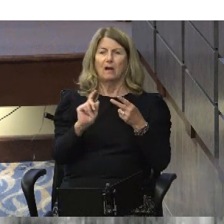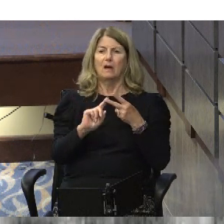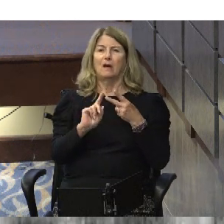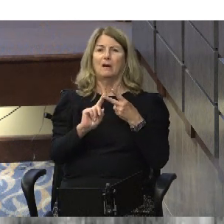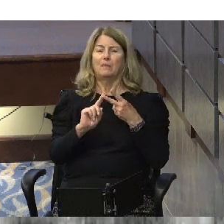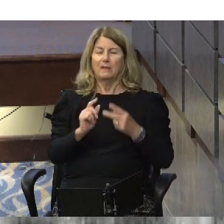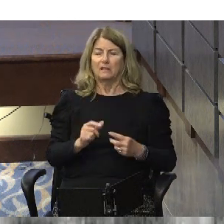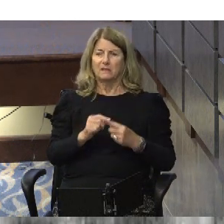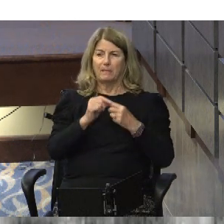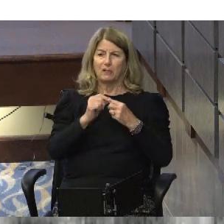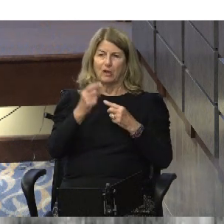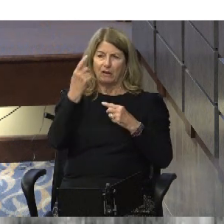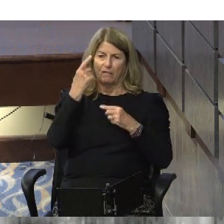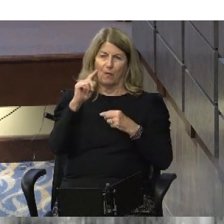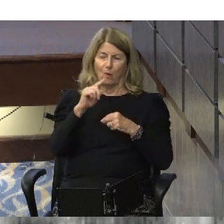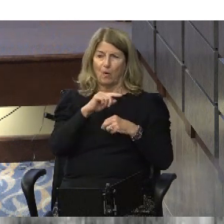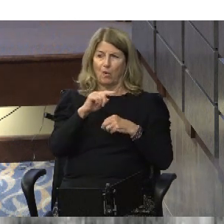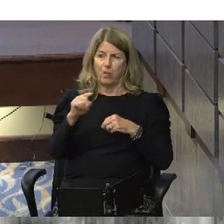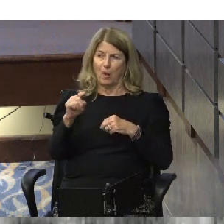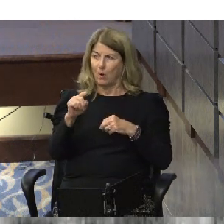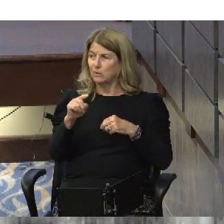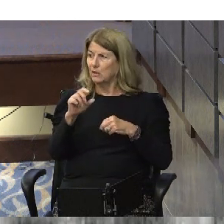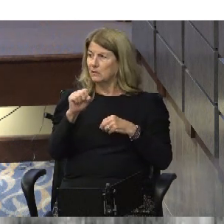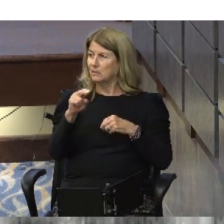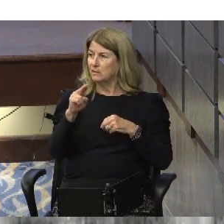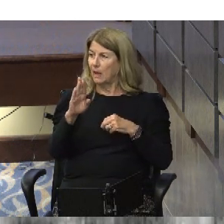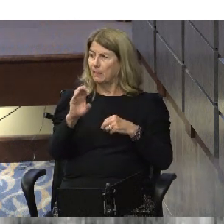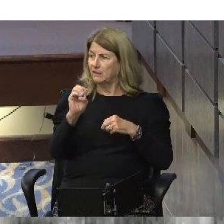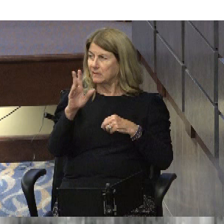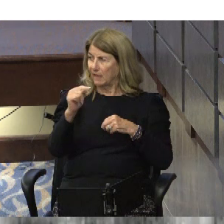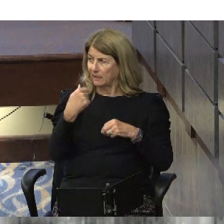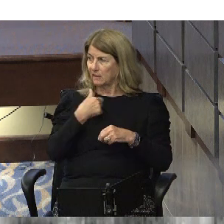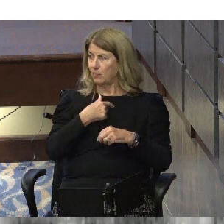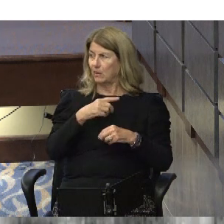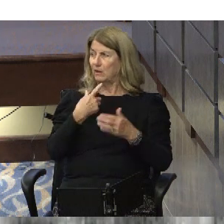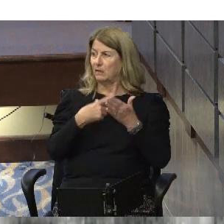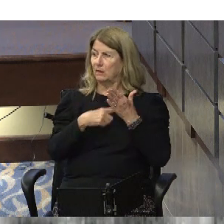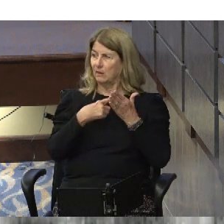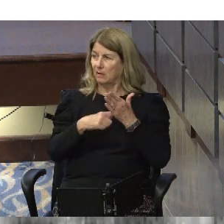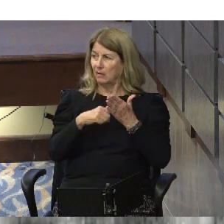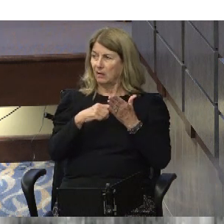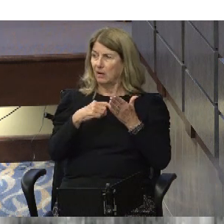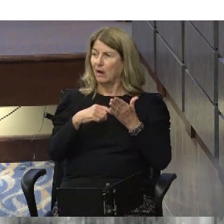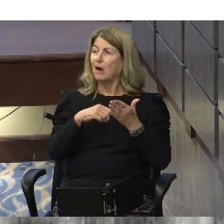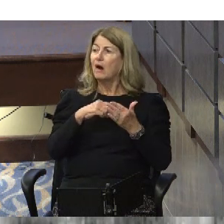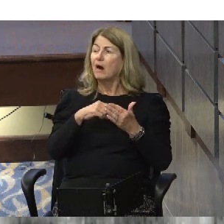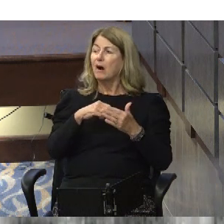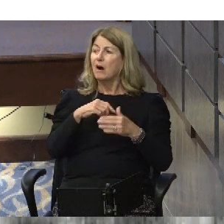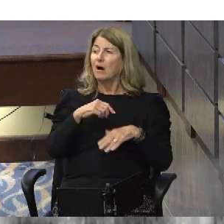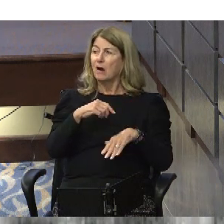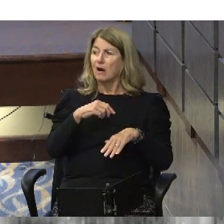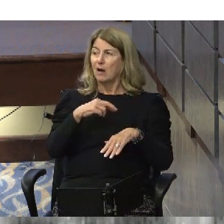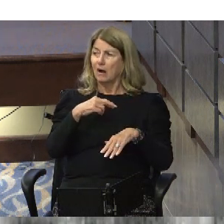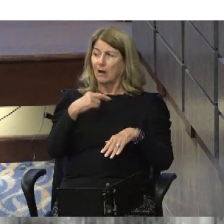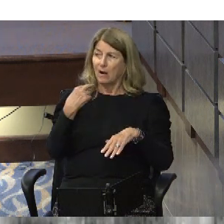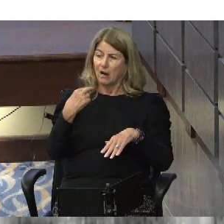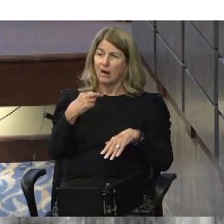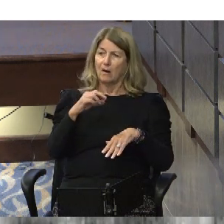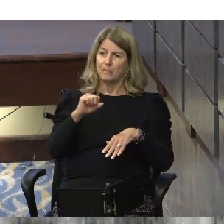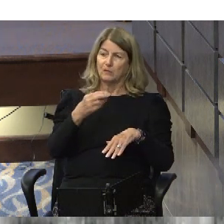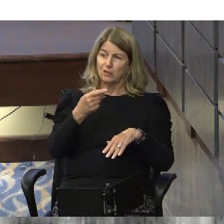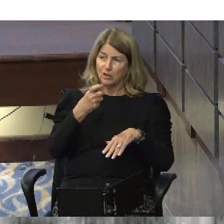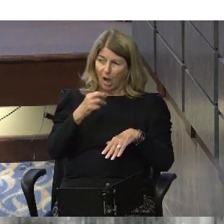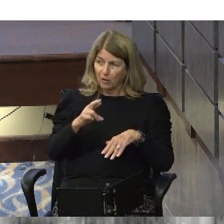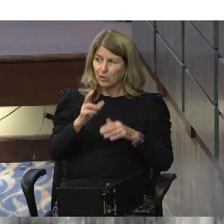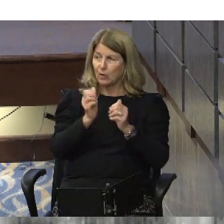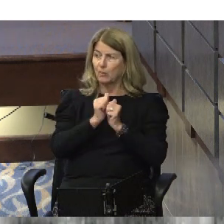particularly for those subsets that we talked about earlier, whether it was non-congregate shelter or affordable housing with those eligible populations.